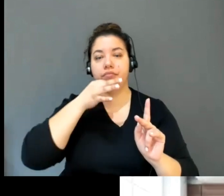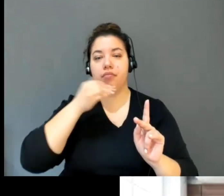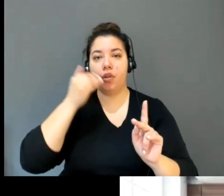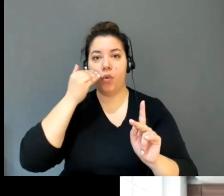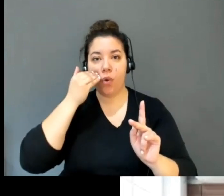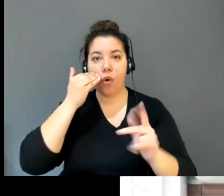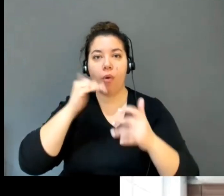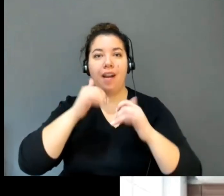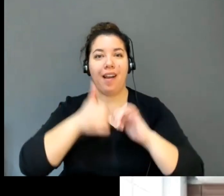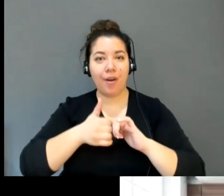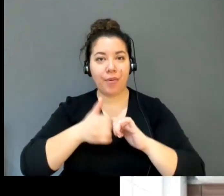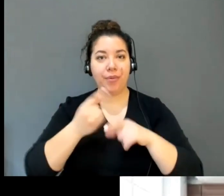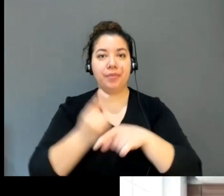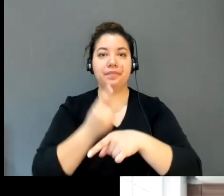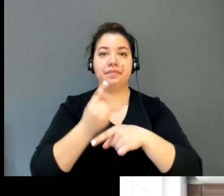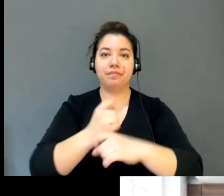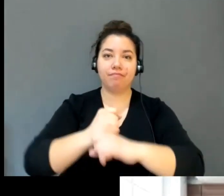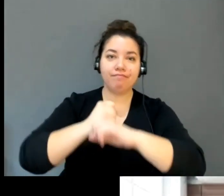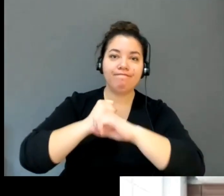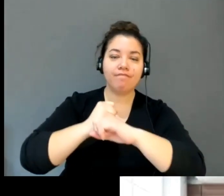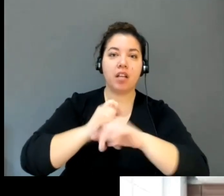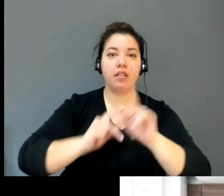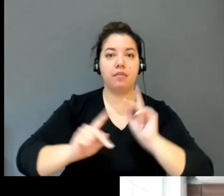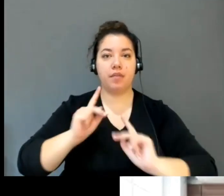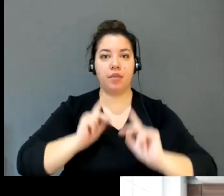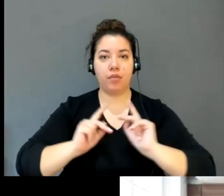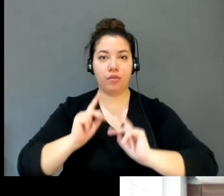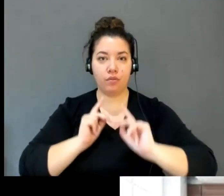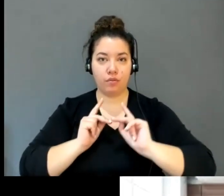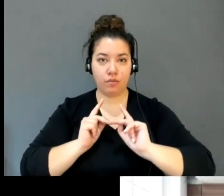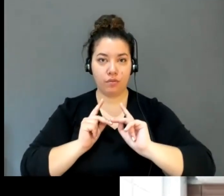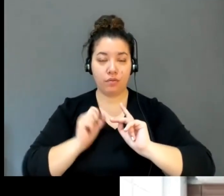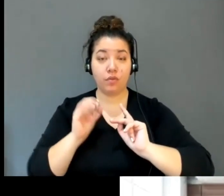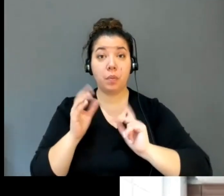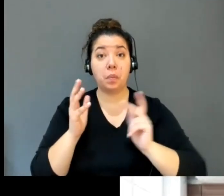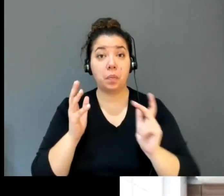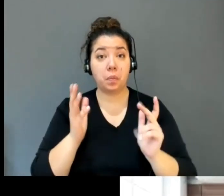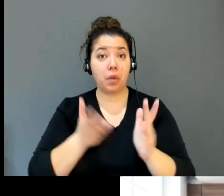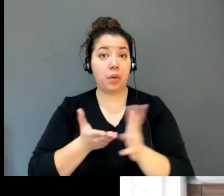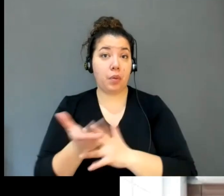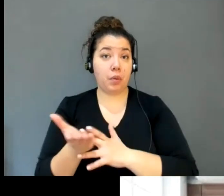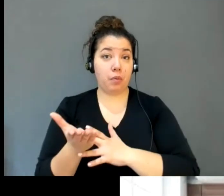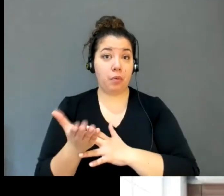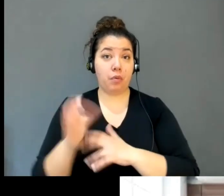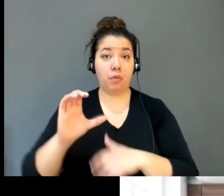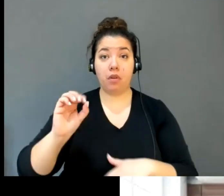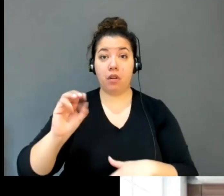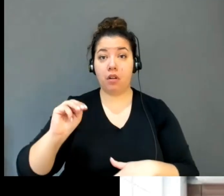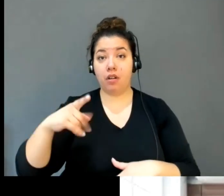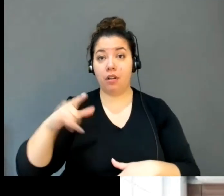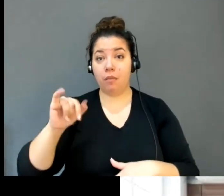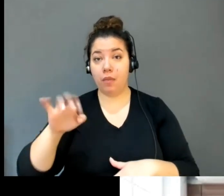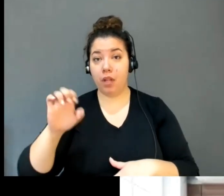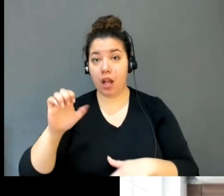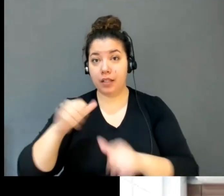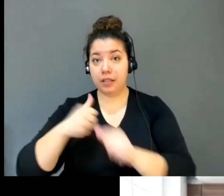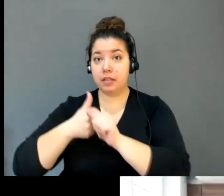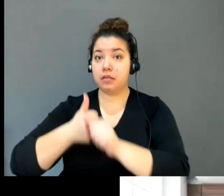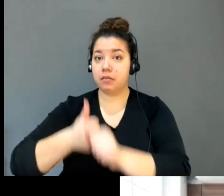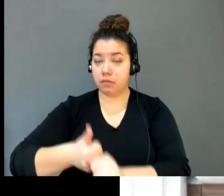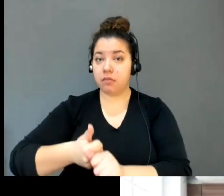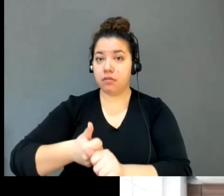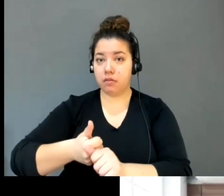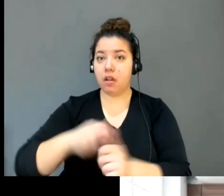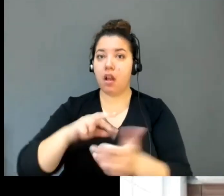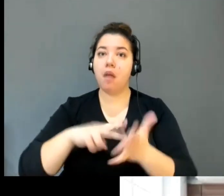properly safeguard people and keep them safe. And so through compliance, rather than having to experience the pain